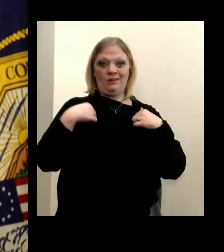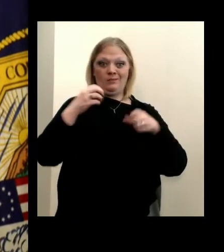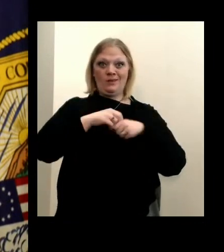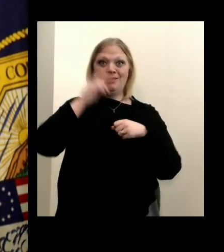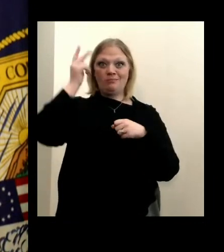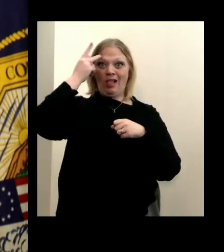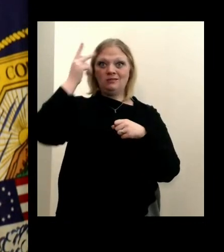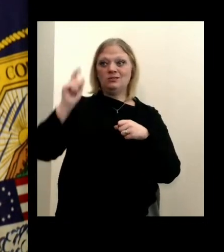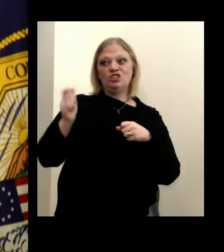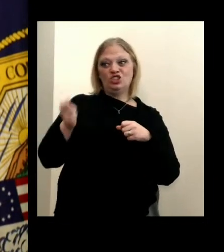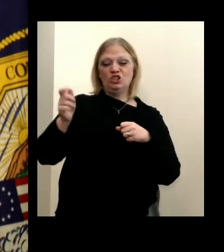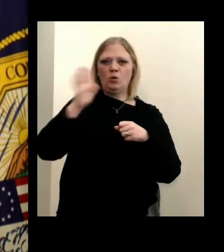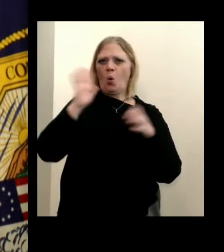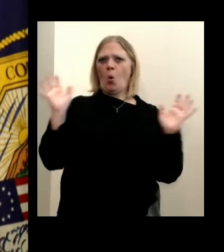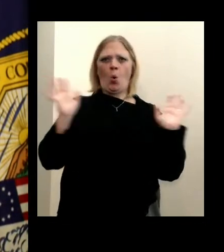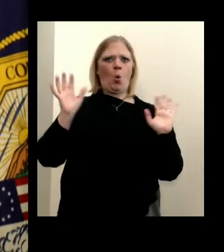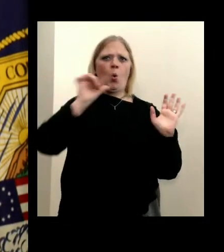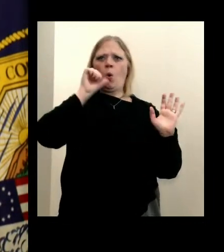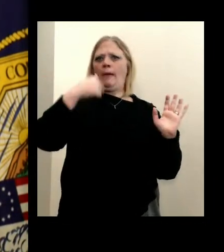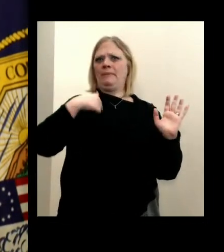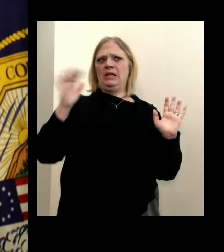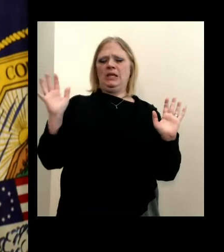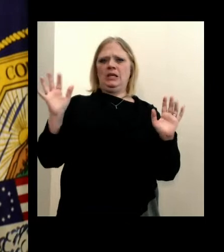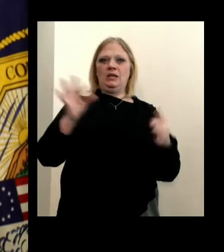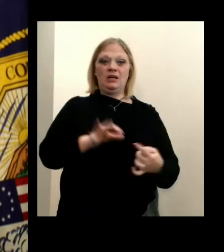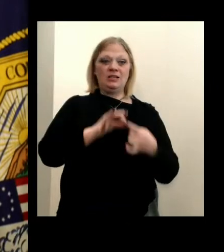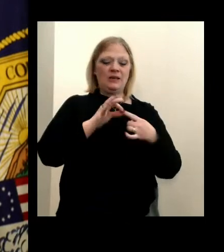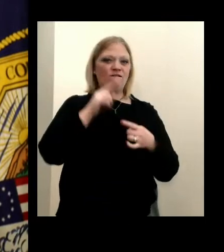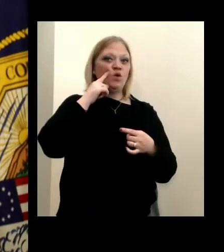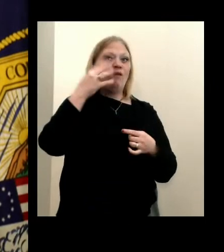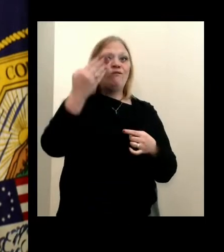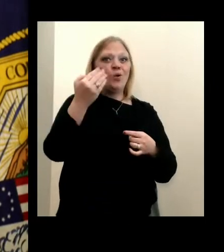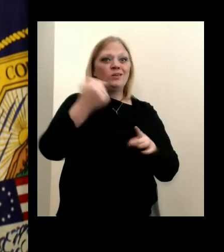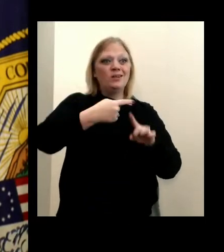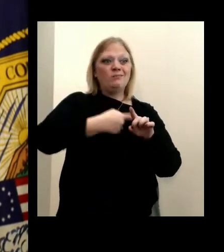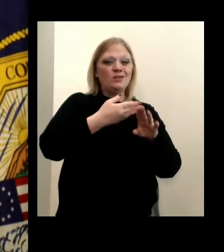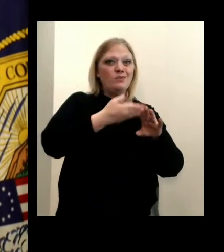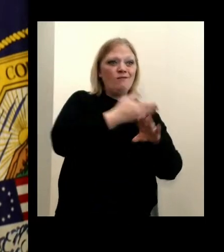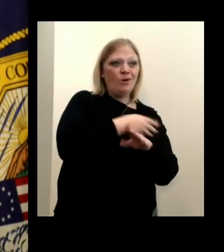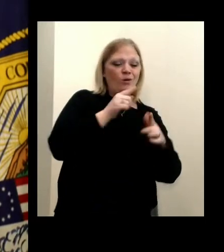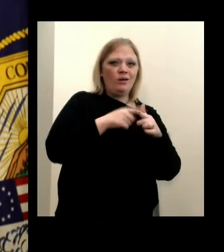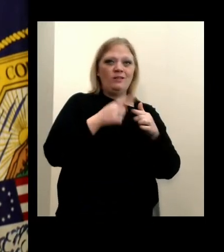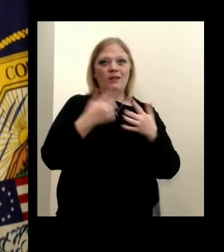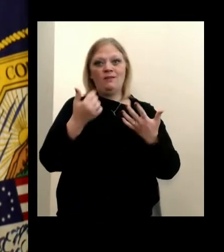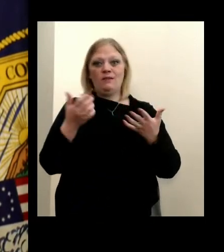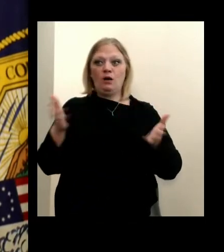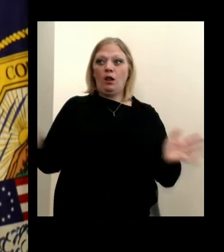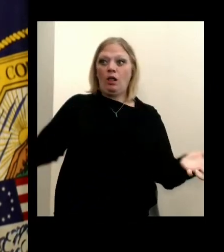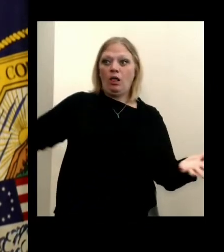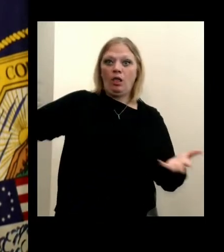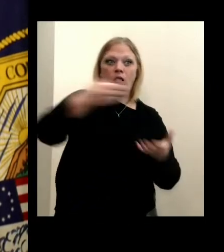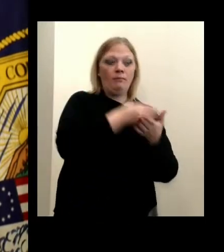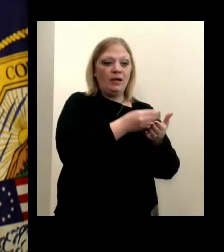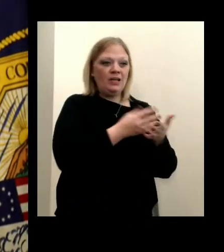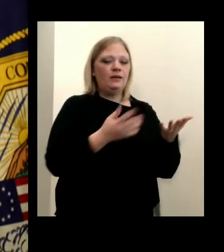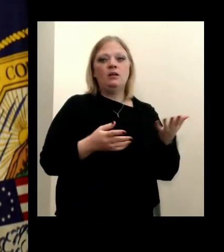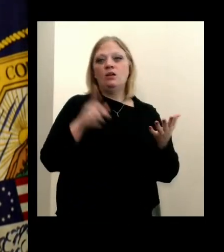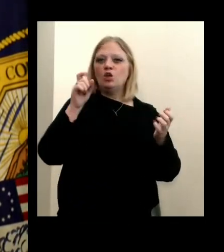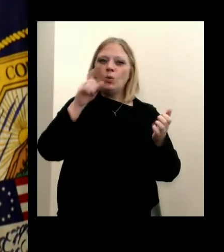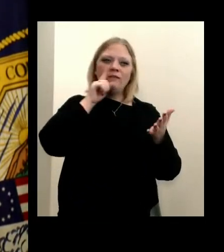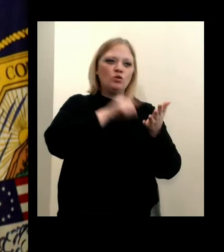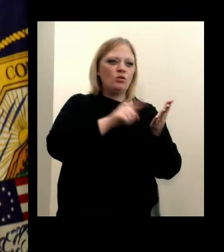judges will say, no, not me, except for the 14 months before they have to run, and then they're out there raising money and doing all kinds of things. So you got to look at all